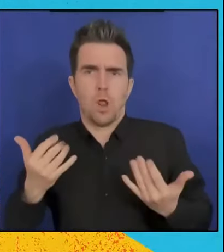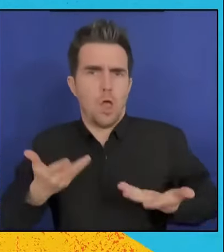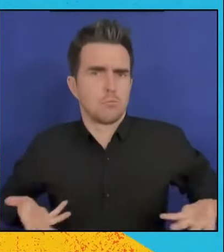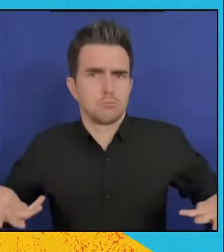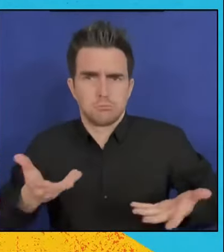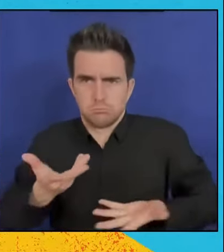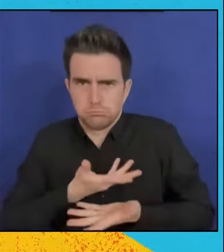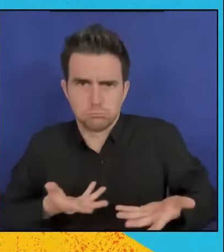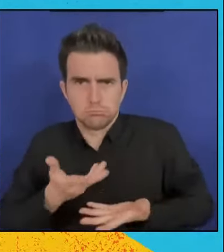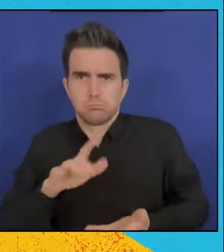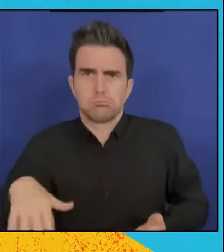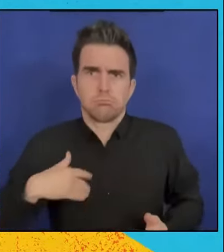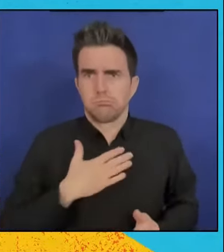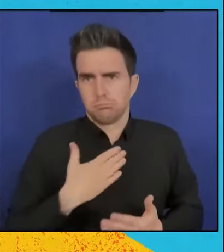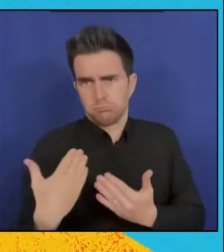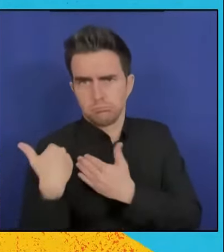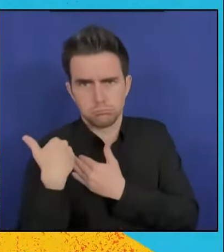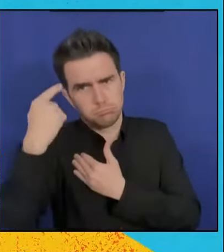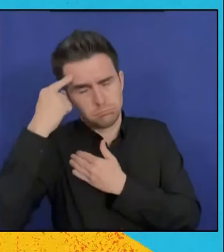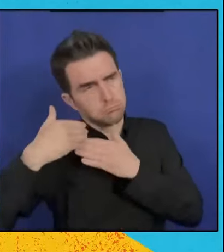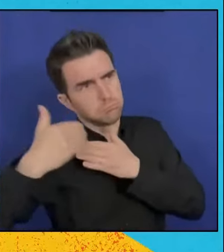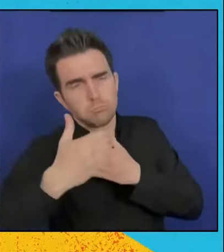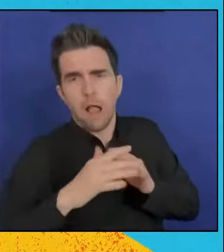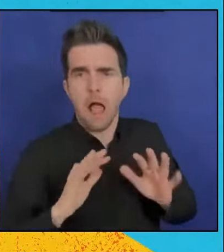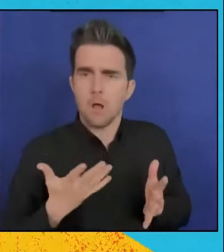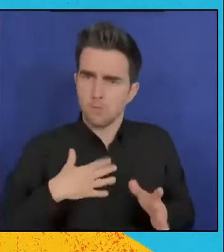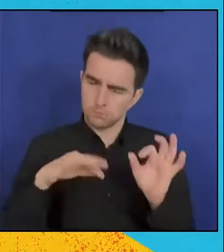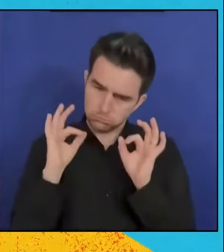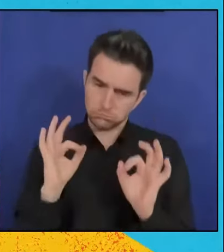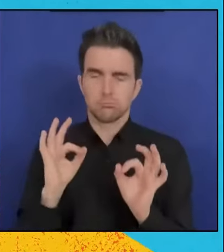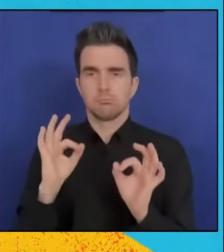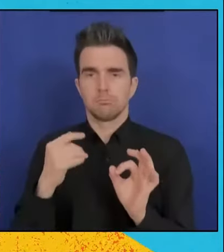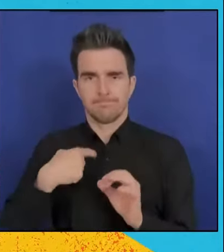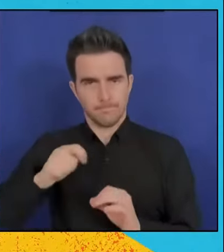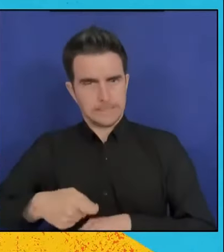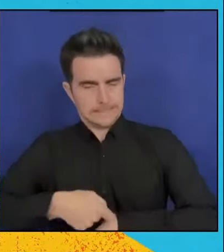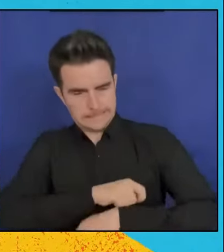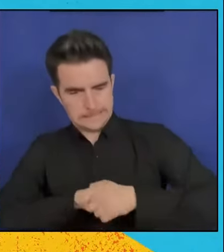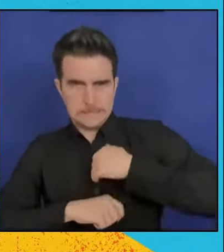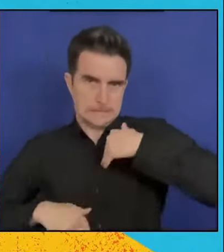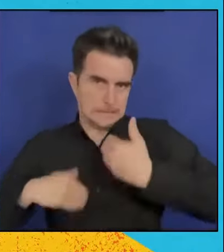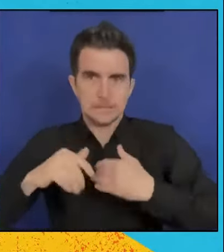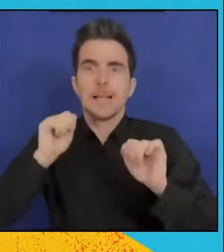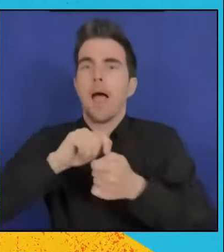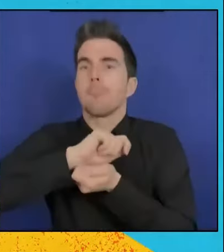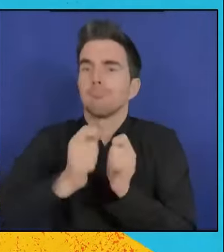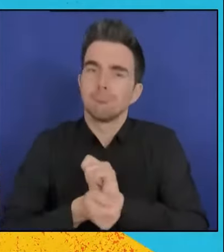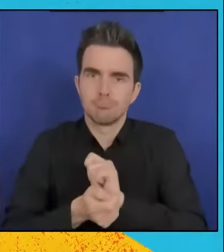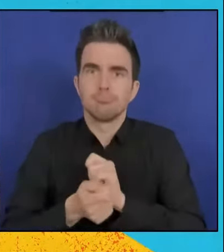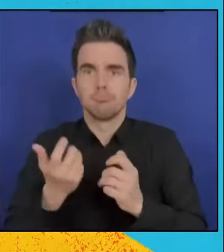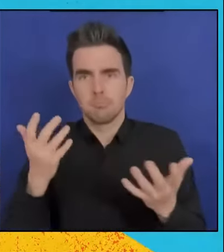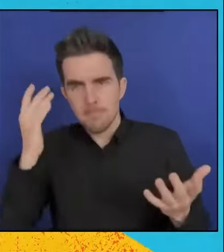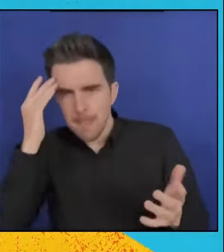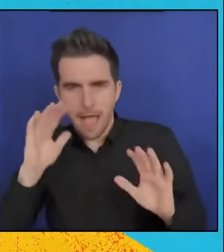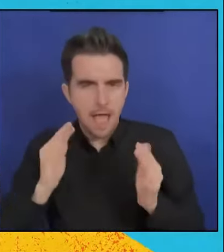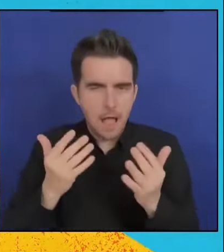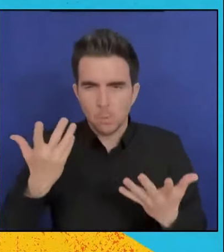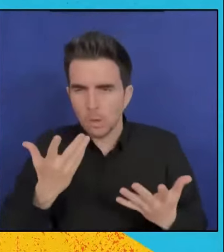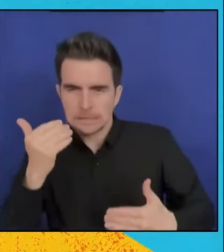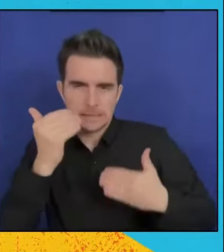do and doing, we think they are this close, but they are this far apart. Because we all here know how to